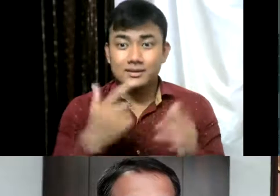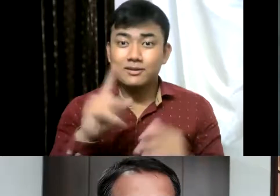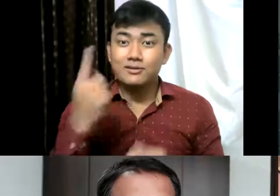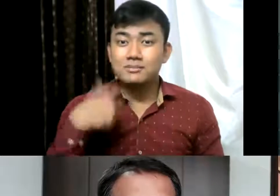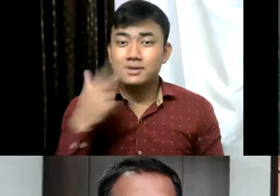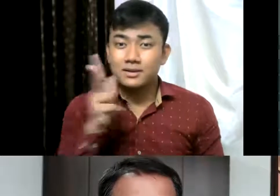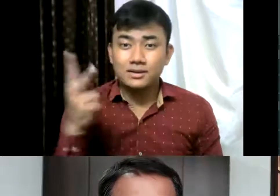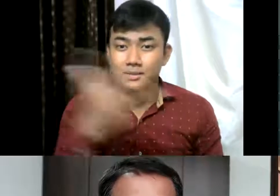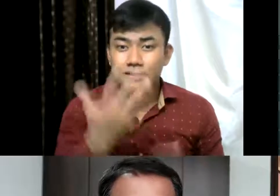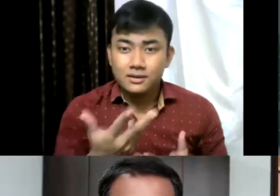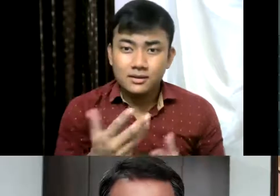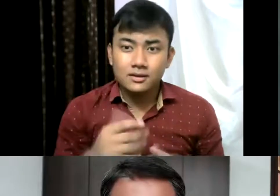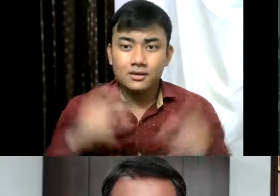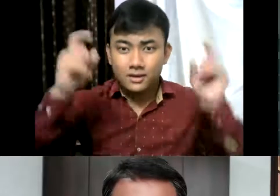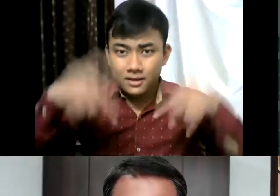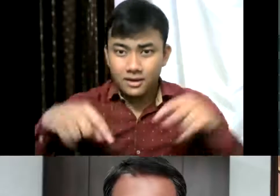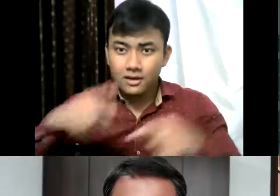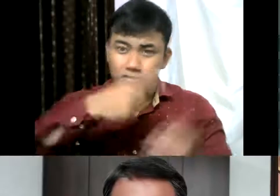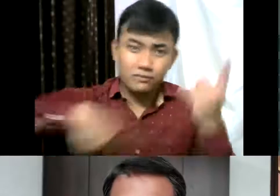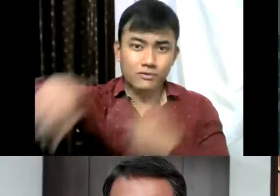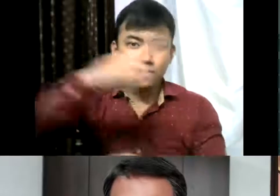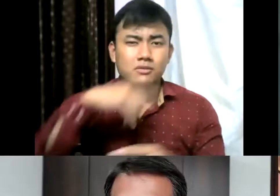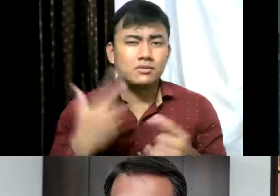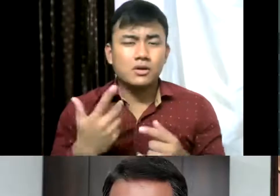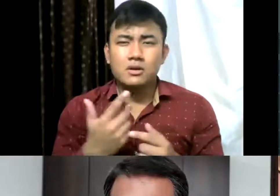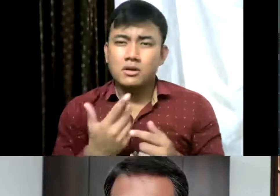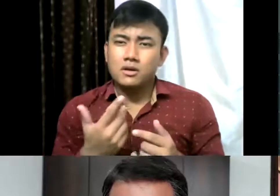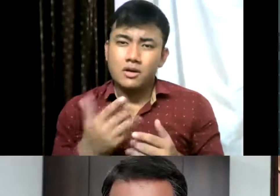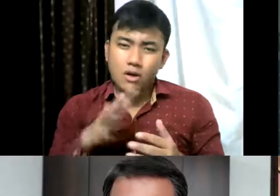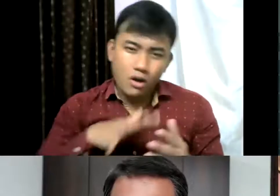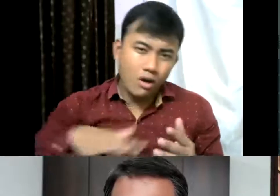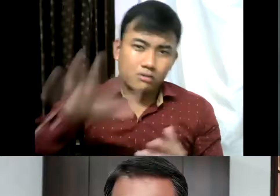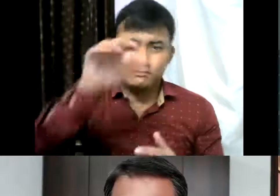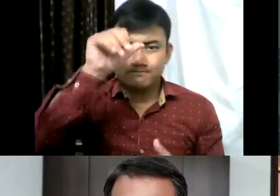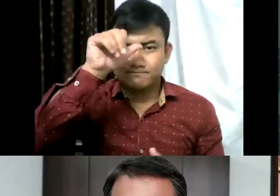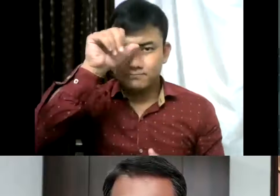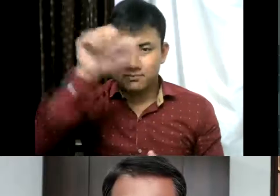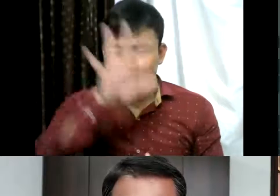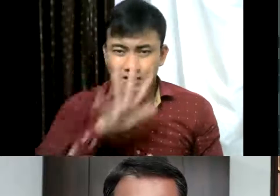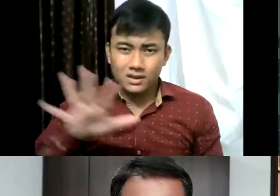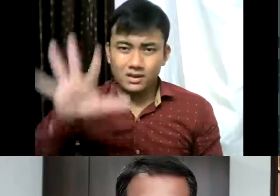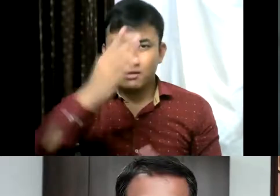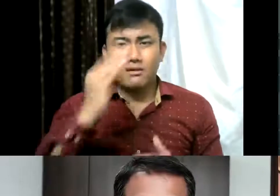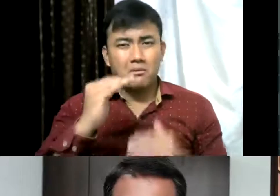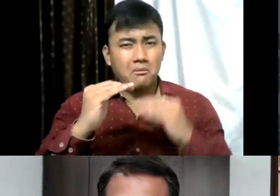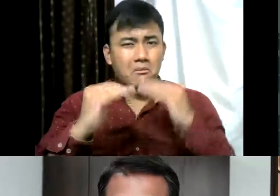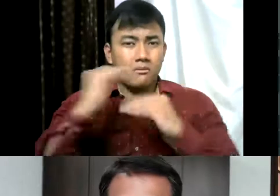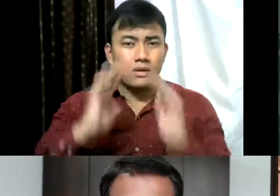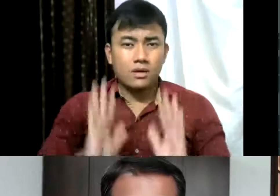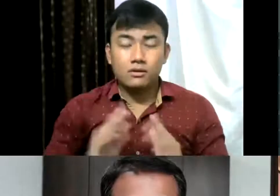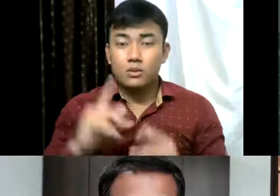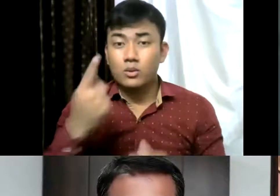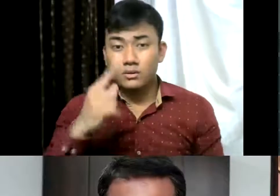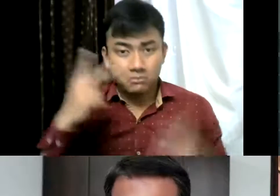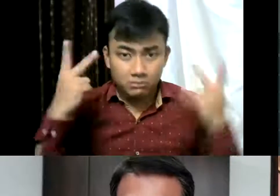be, we are now a super, super, super horny country right now. And in fact, one of the biggest headlines